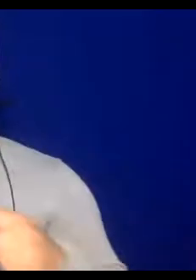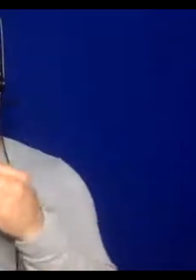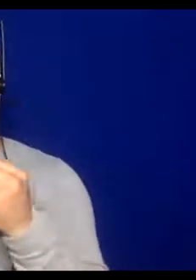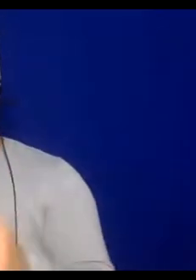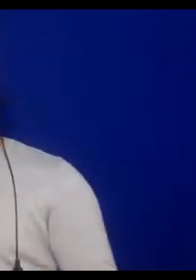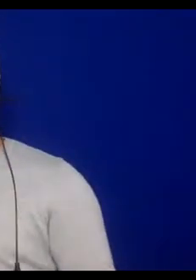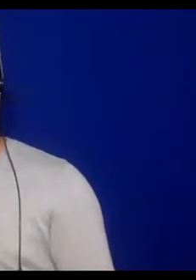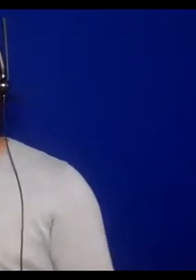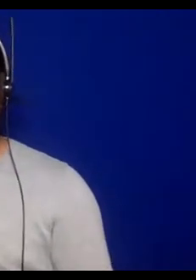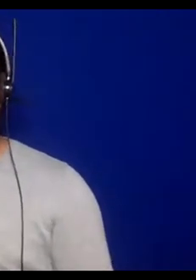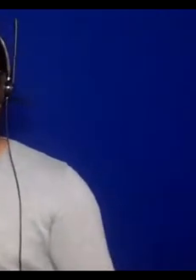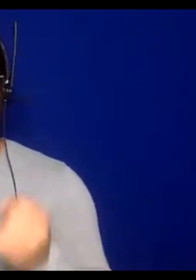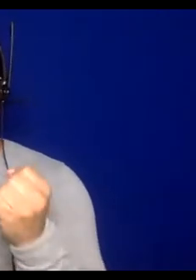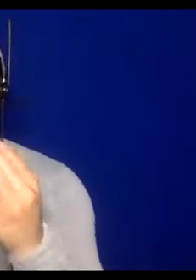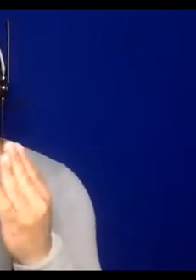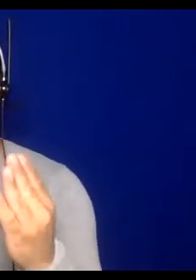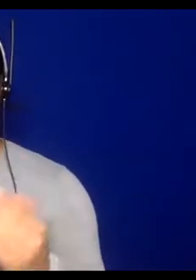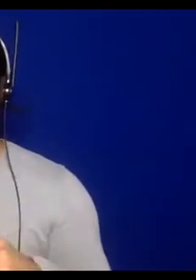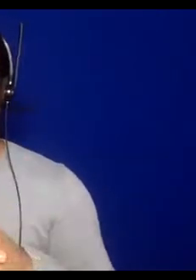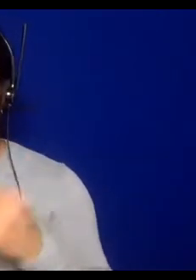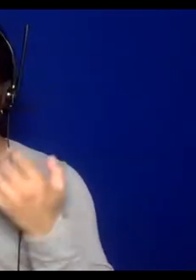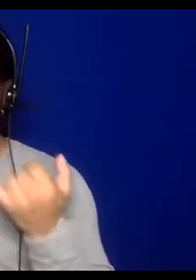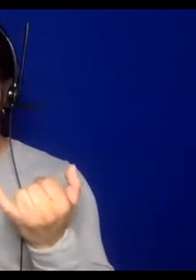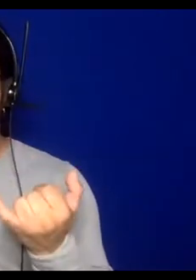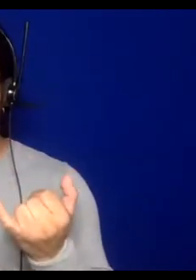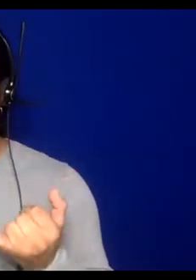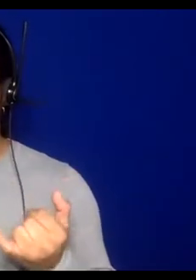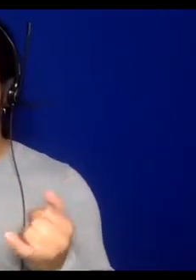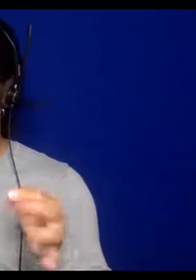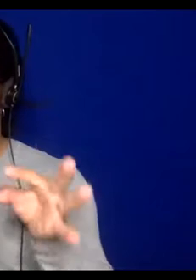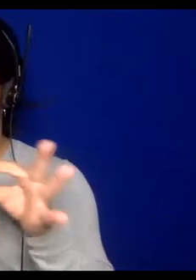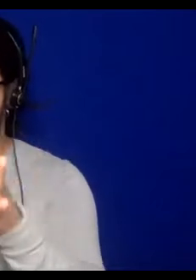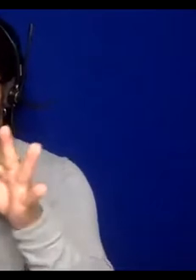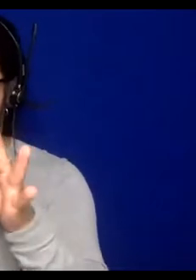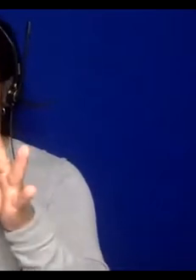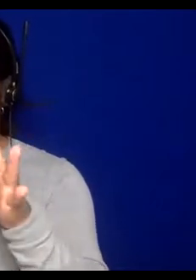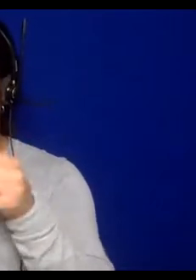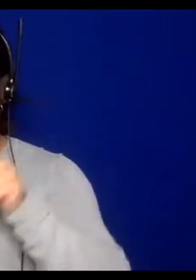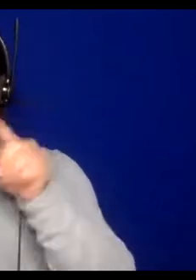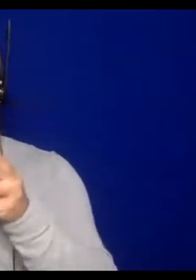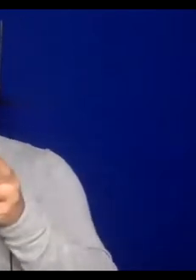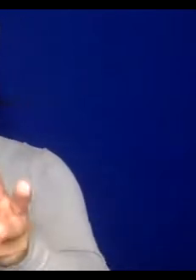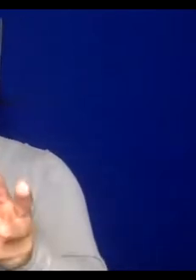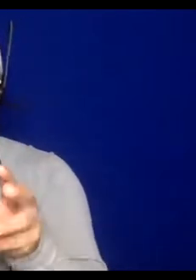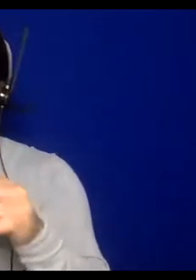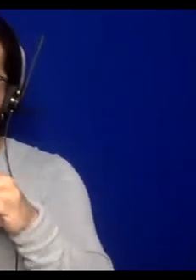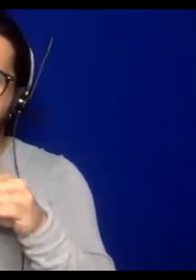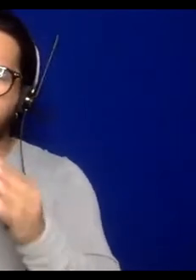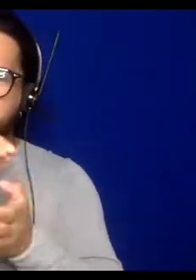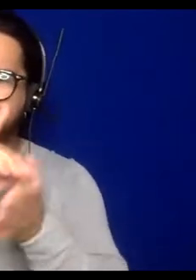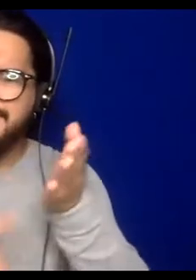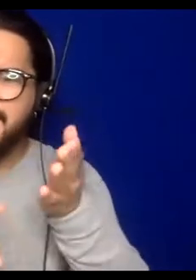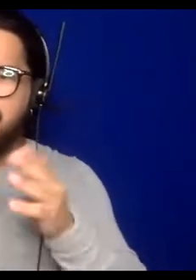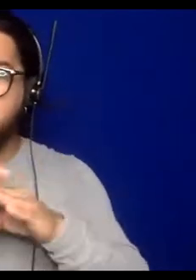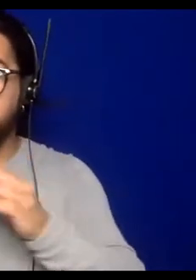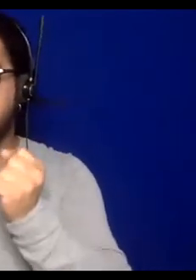digital security and safety issues are directly connected to the ways that we can better design, use, and regulate